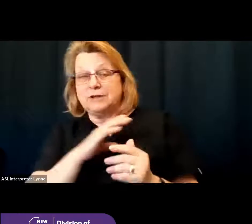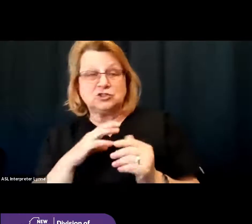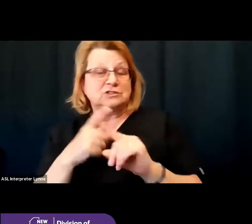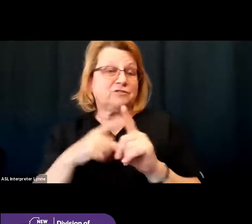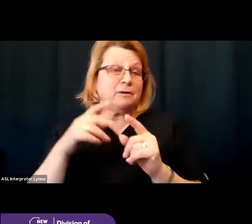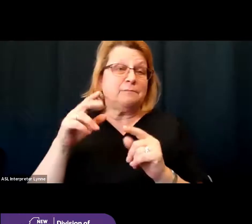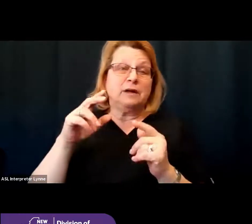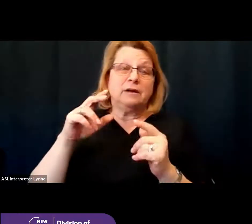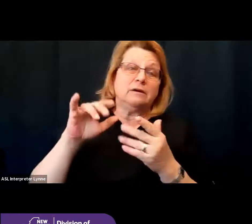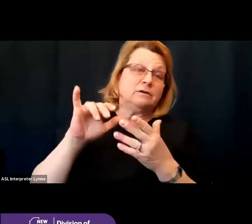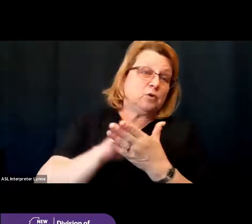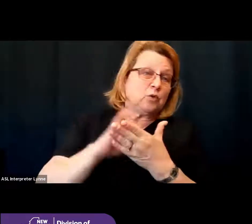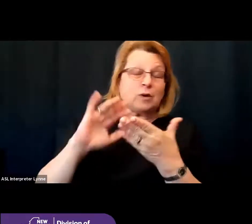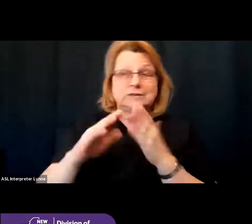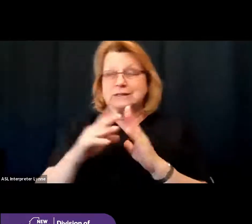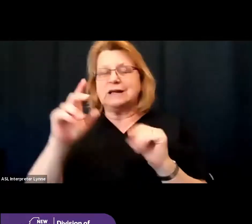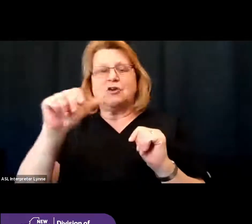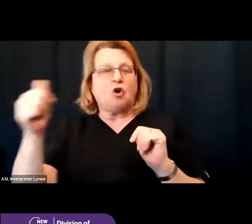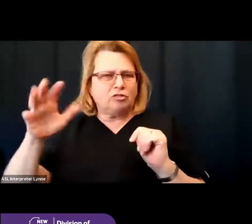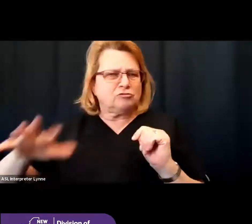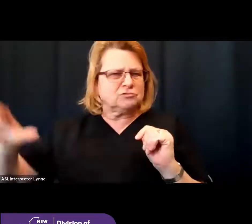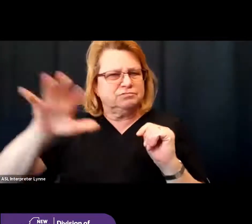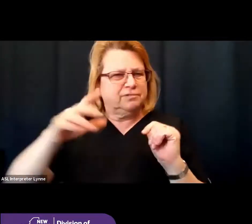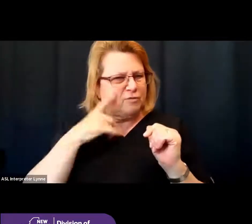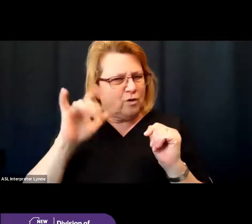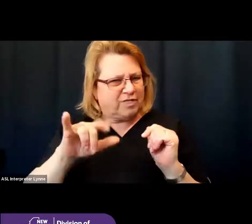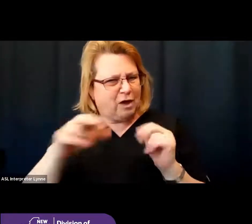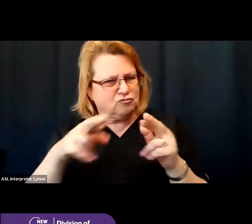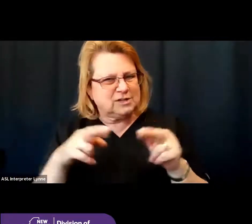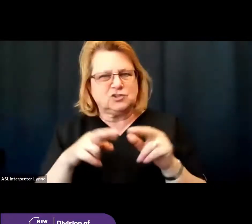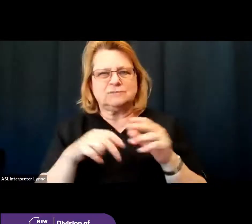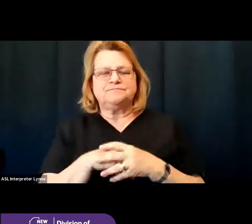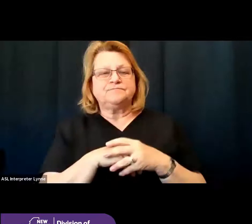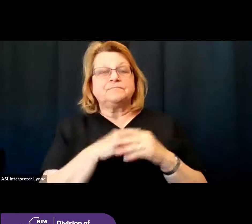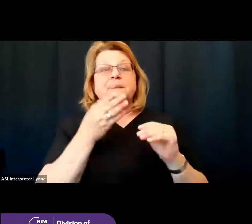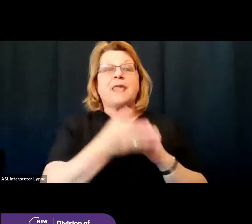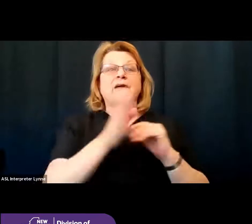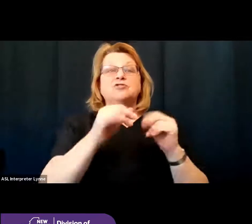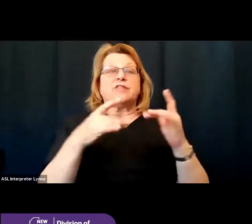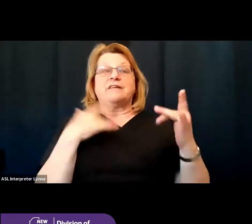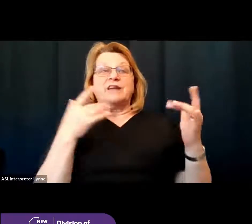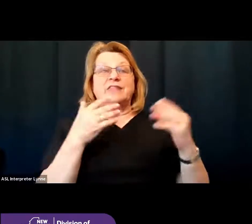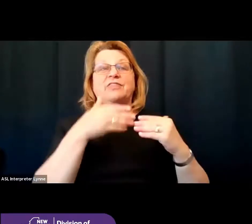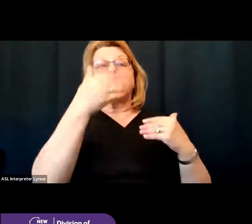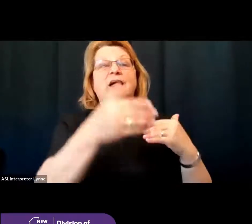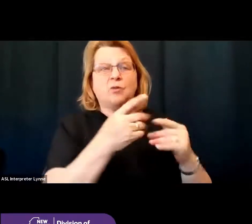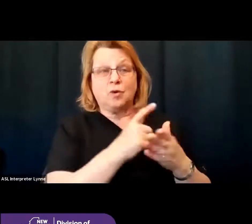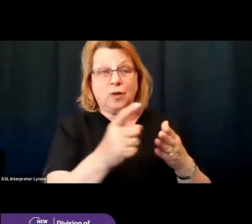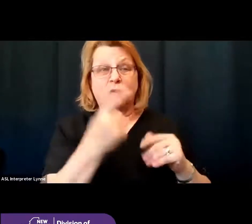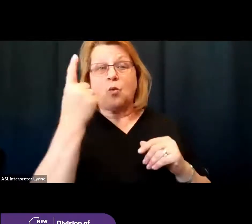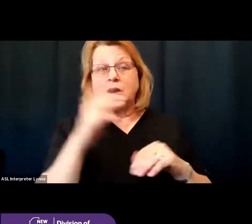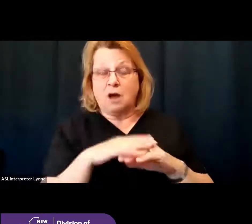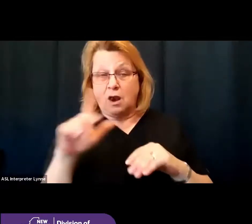rights organizations for that region. After that event, the following week, we'll have one on Long